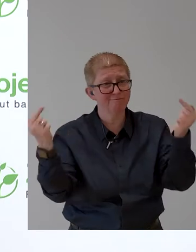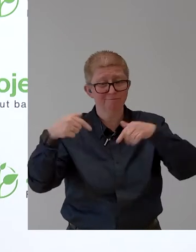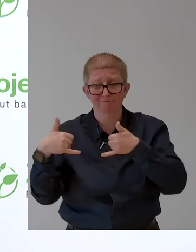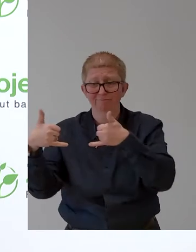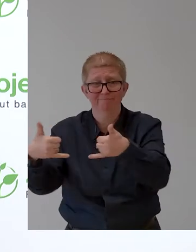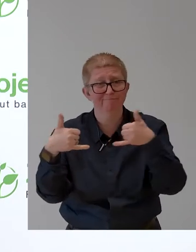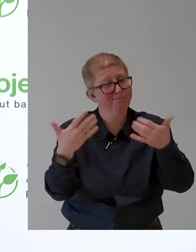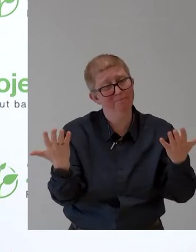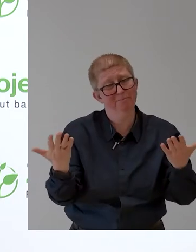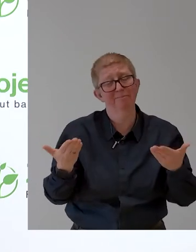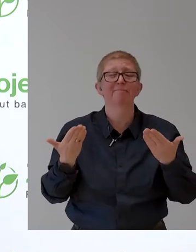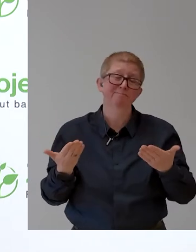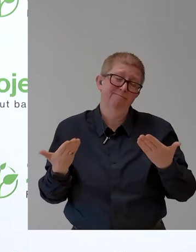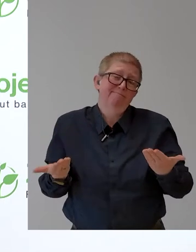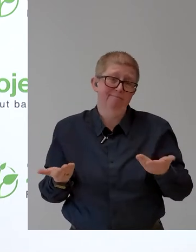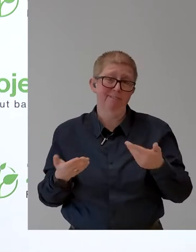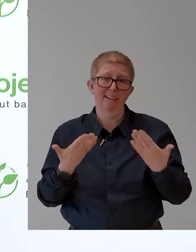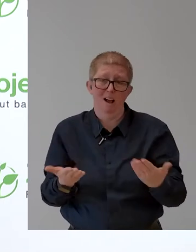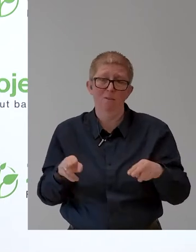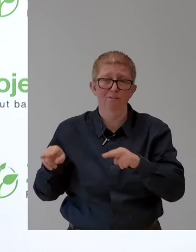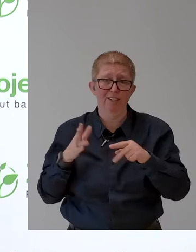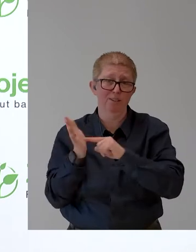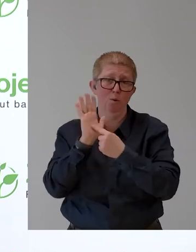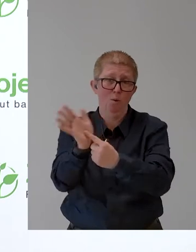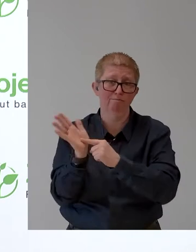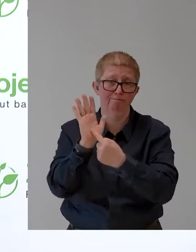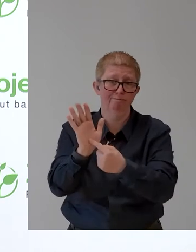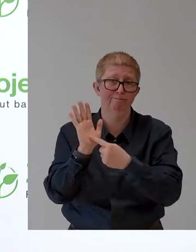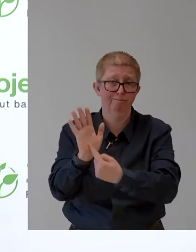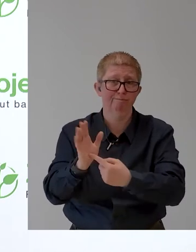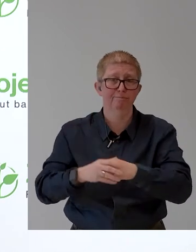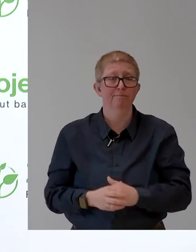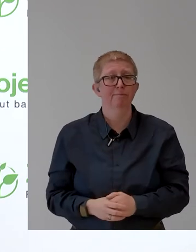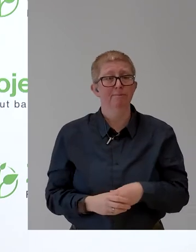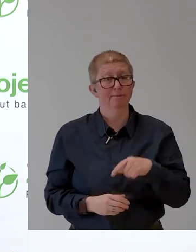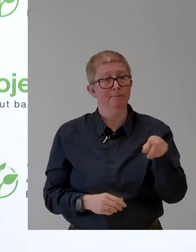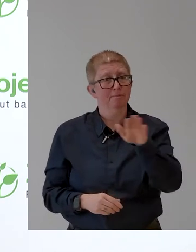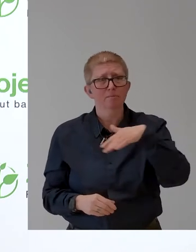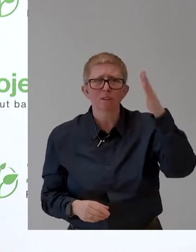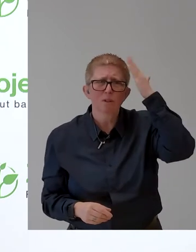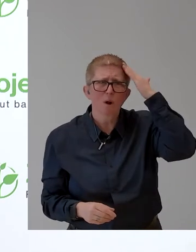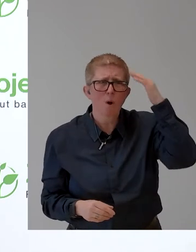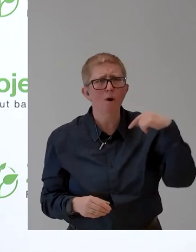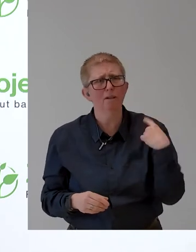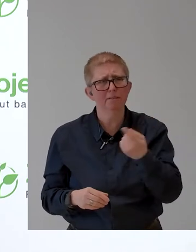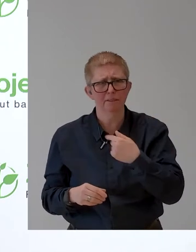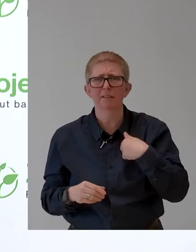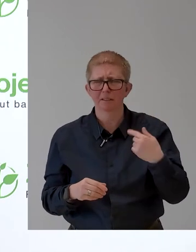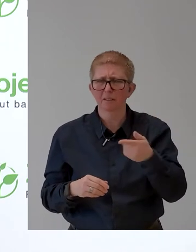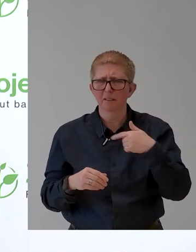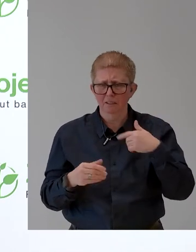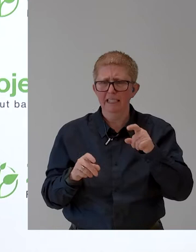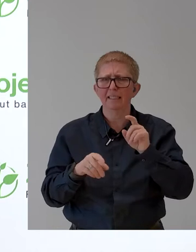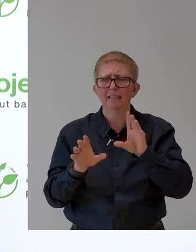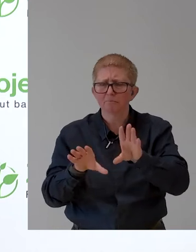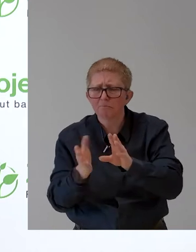As you might remember, we are using an online tool in order to increase the reach of the Zero Project call for nominations. There's